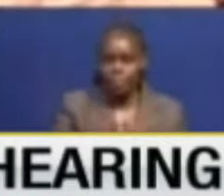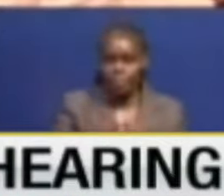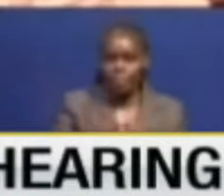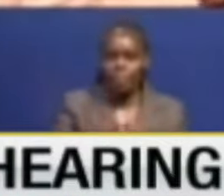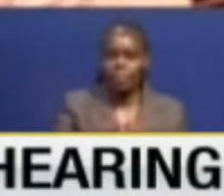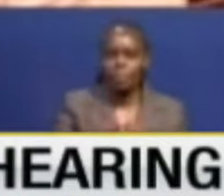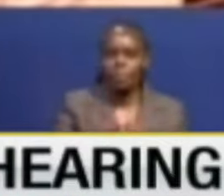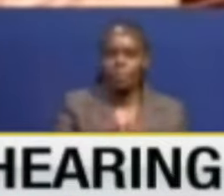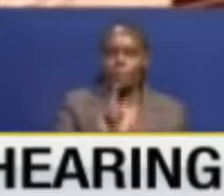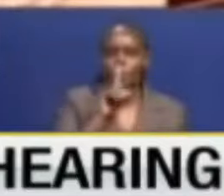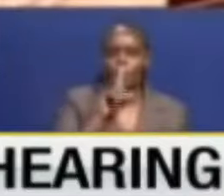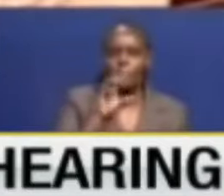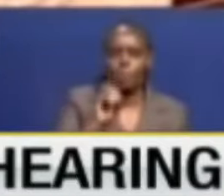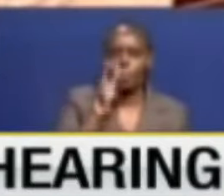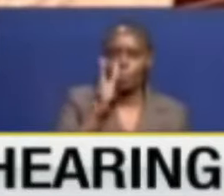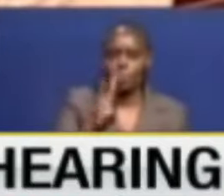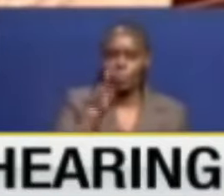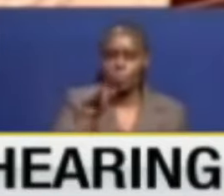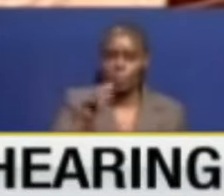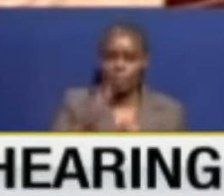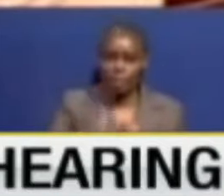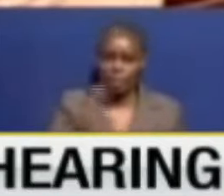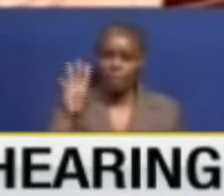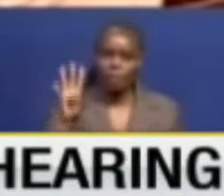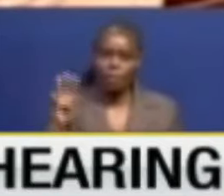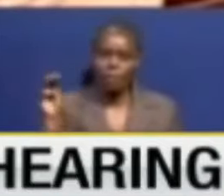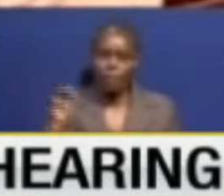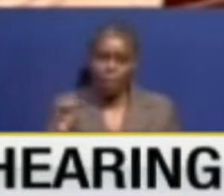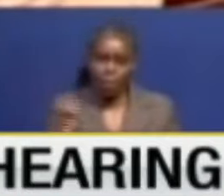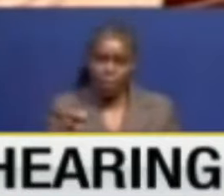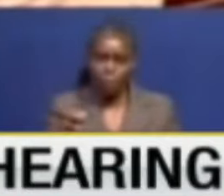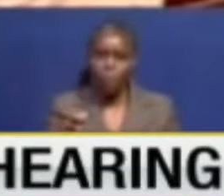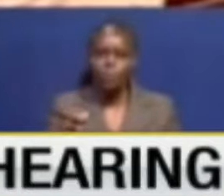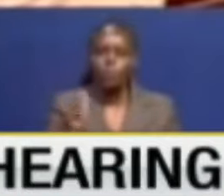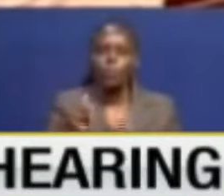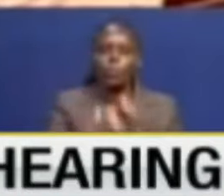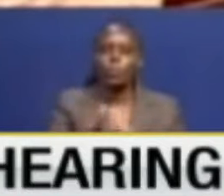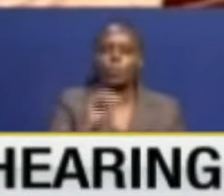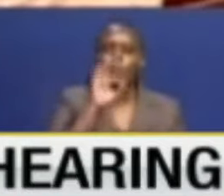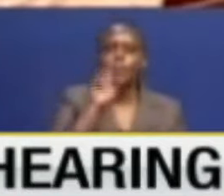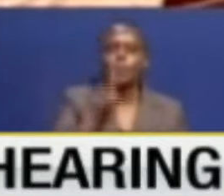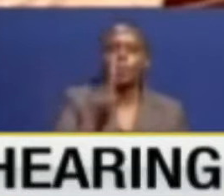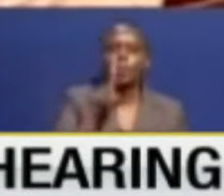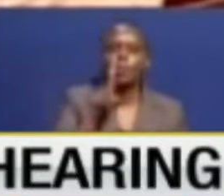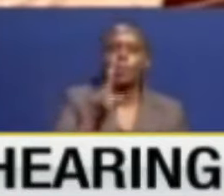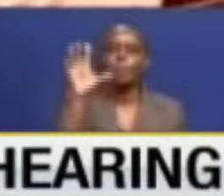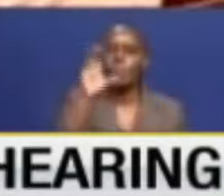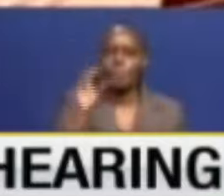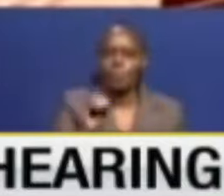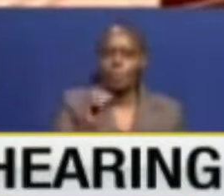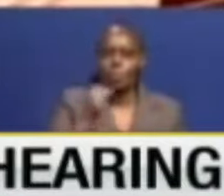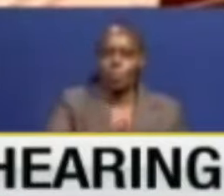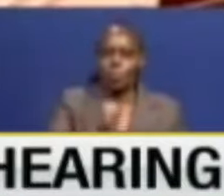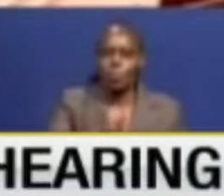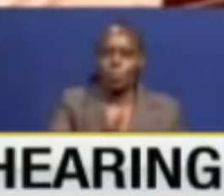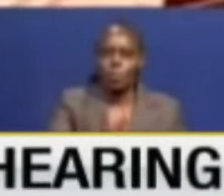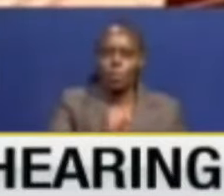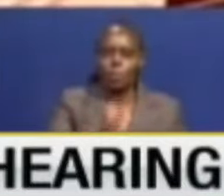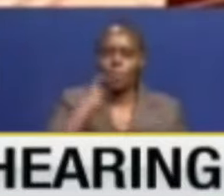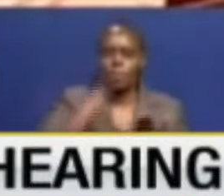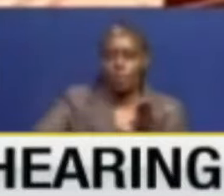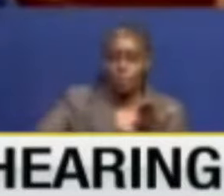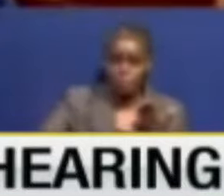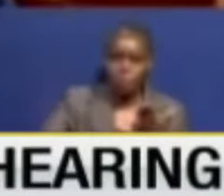shillings 102.94 million, which is 3.1% of personnel emolument